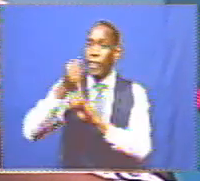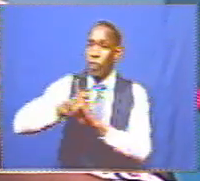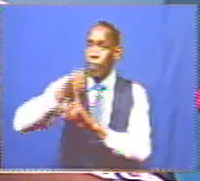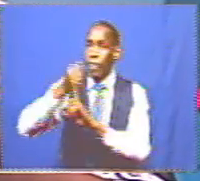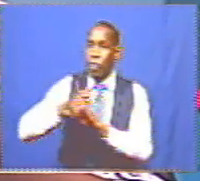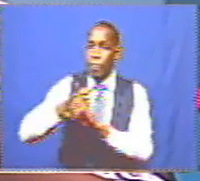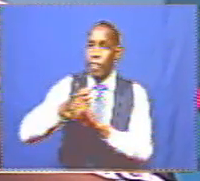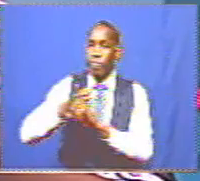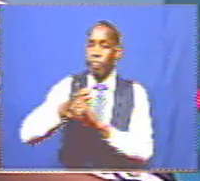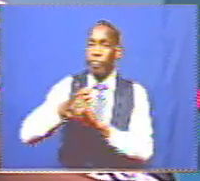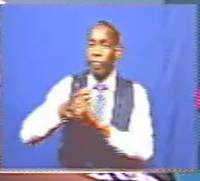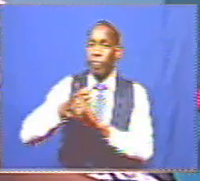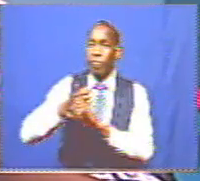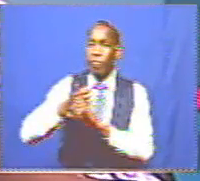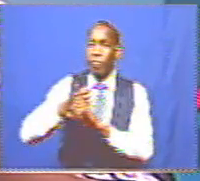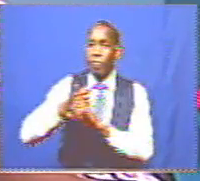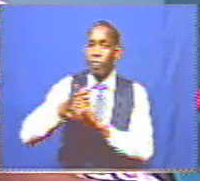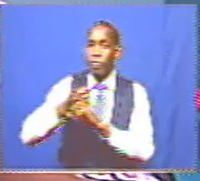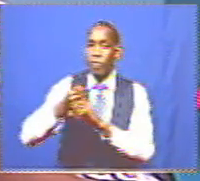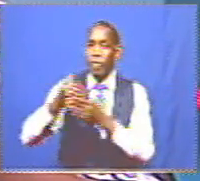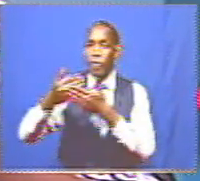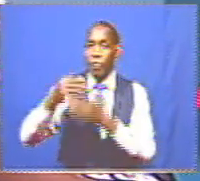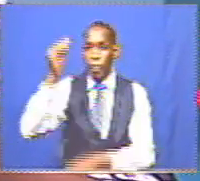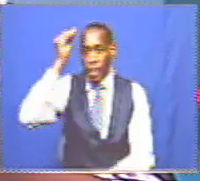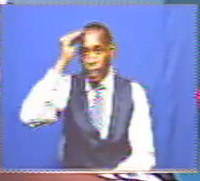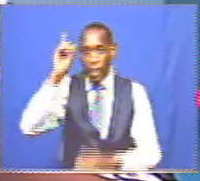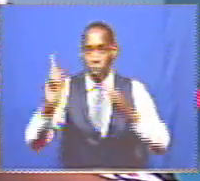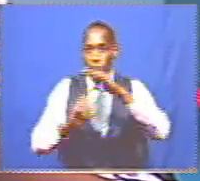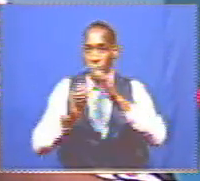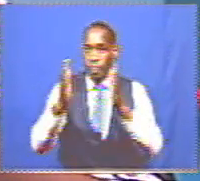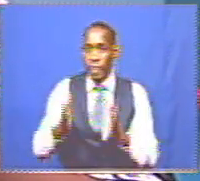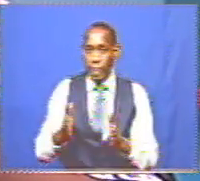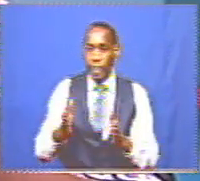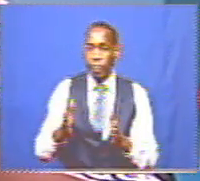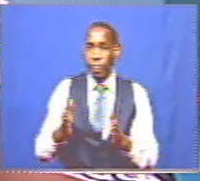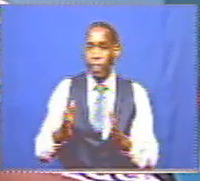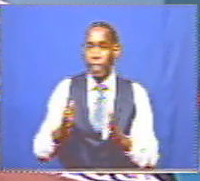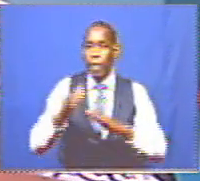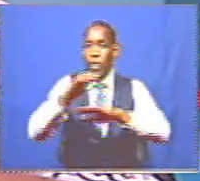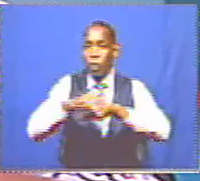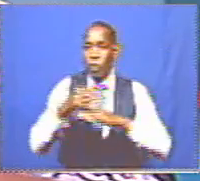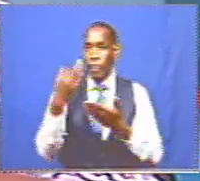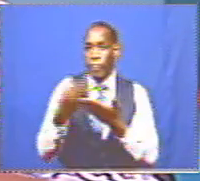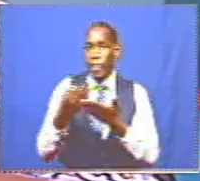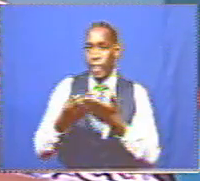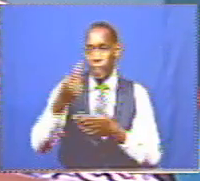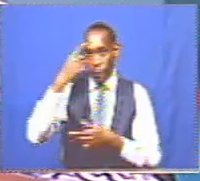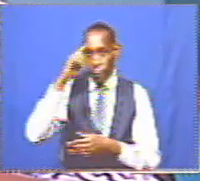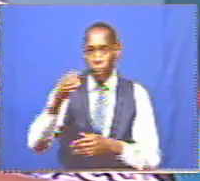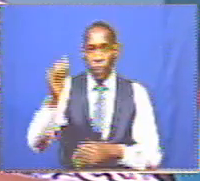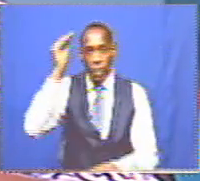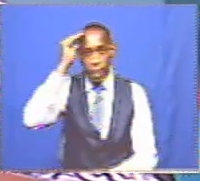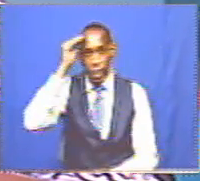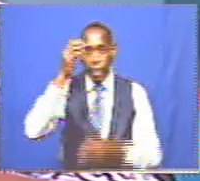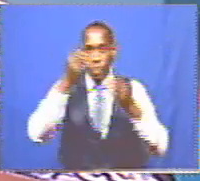Mr. Kaimenyi, who was the education minister then. And we were able to get funding for the education offices